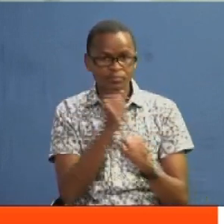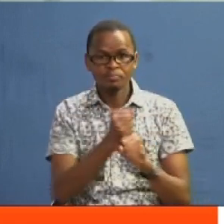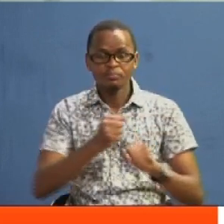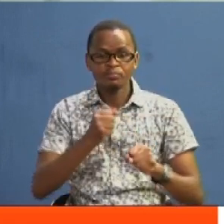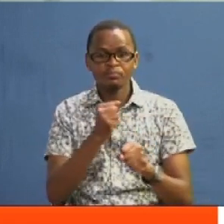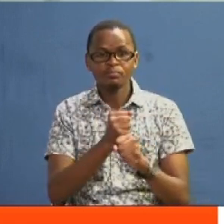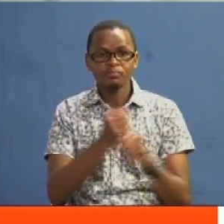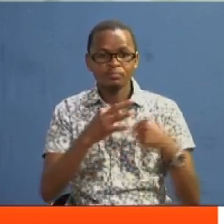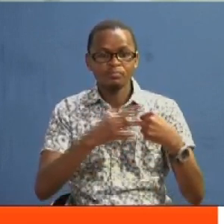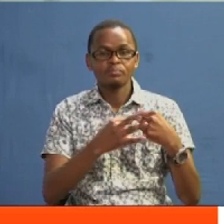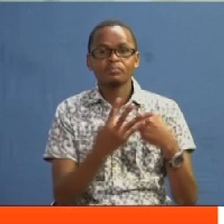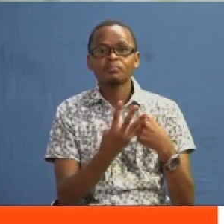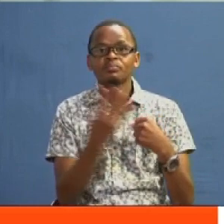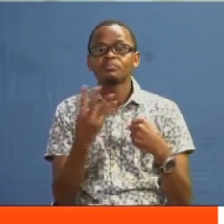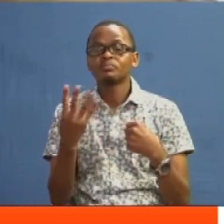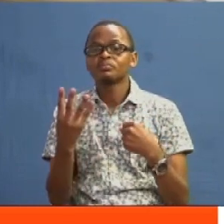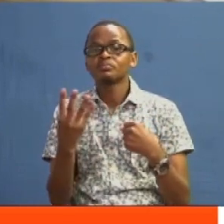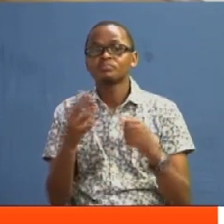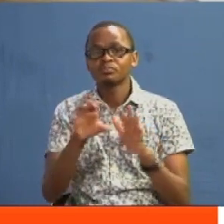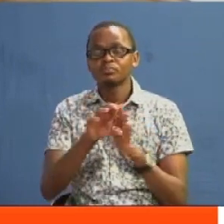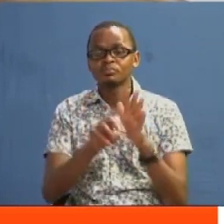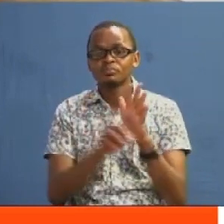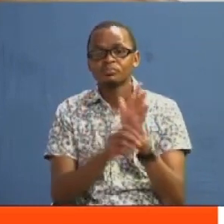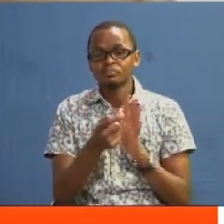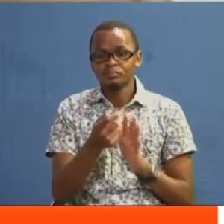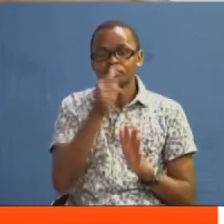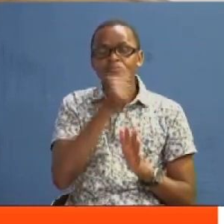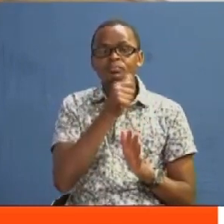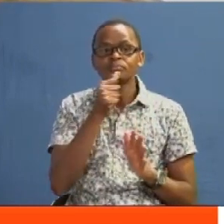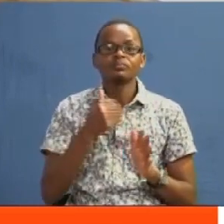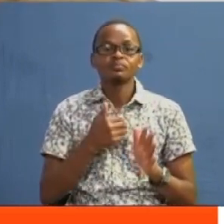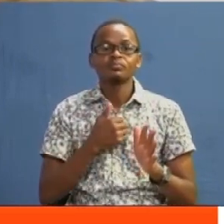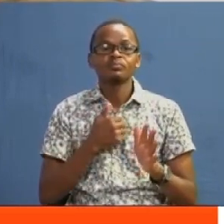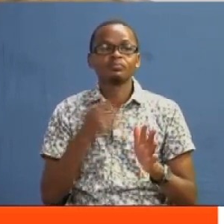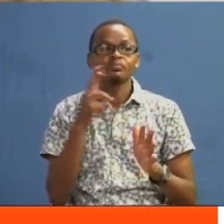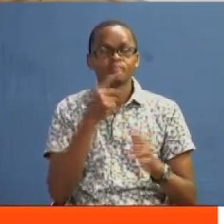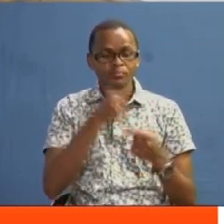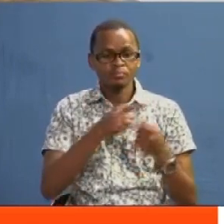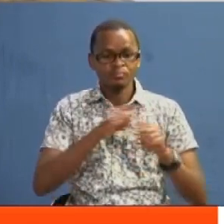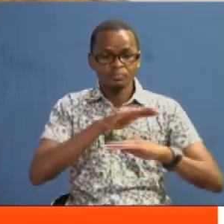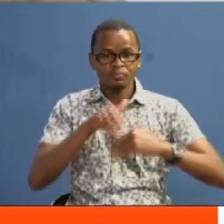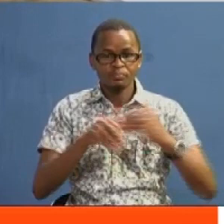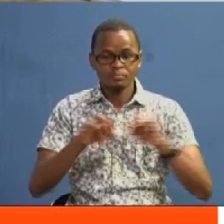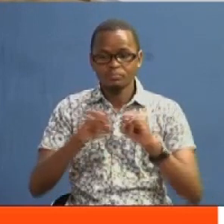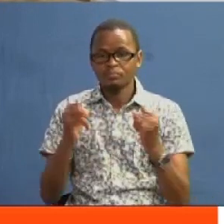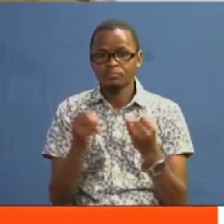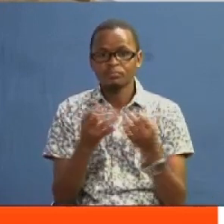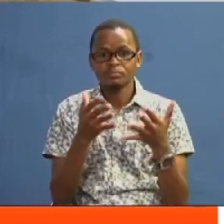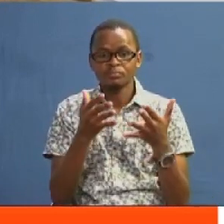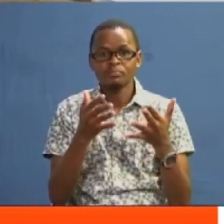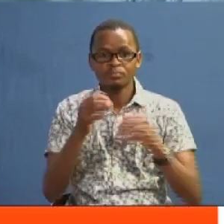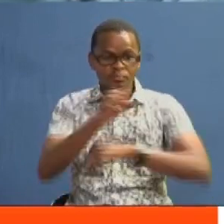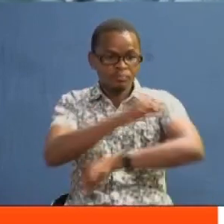the 844 education system or curriculum. A few private schools have the resources, but overall, the situation is there in public